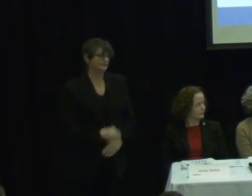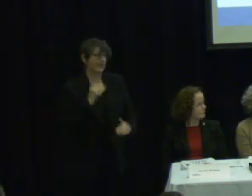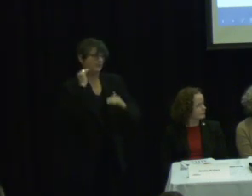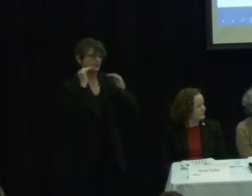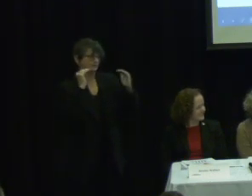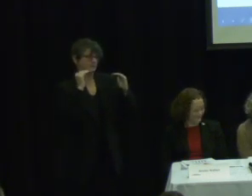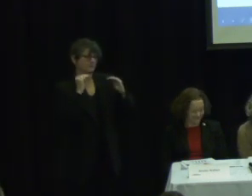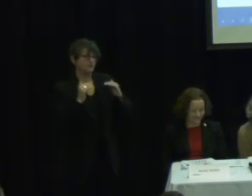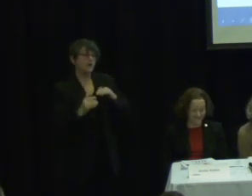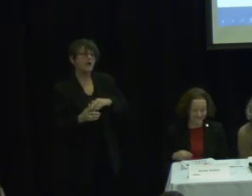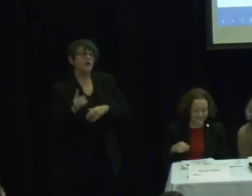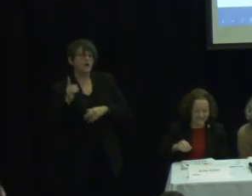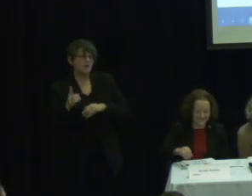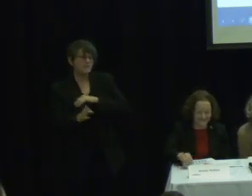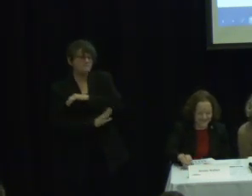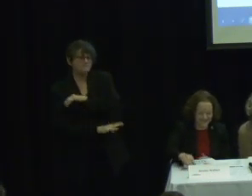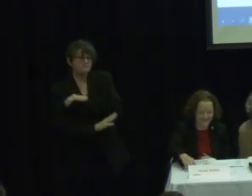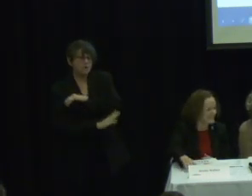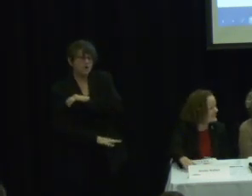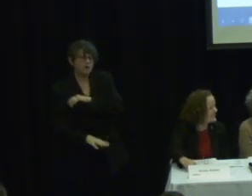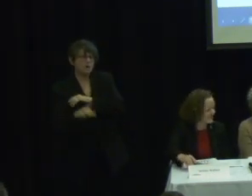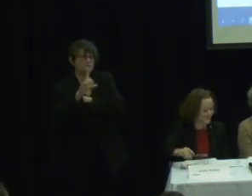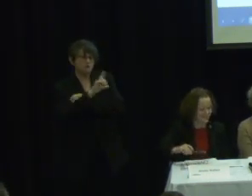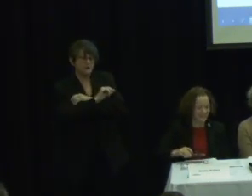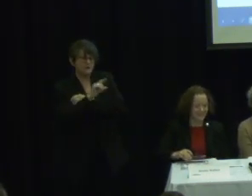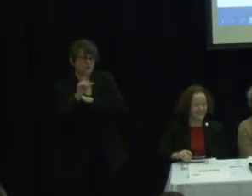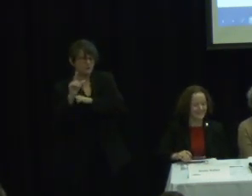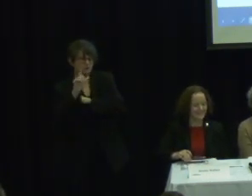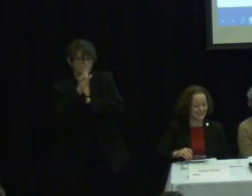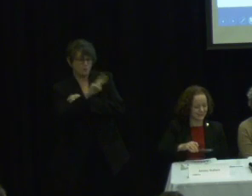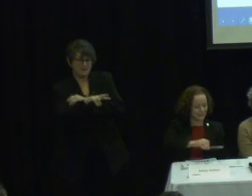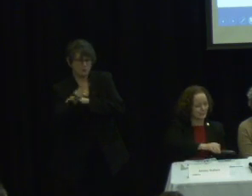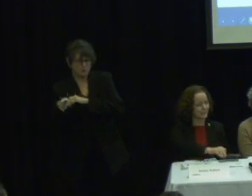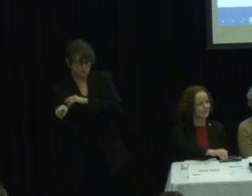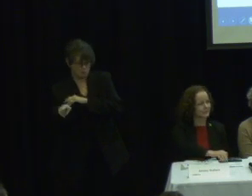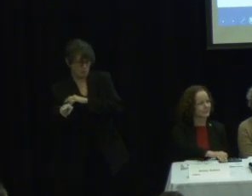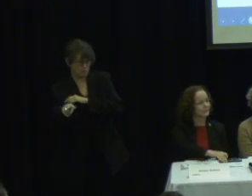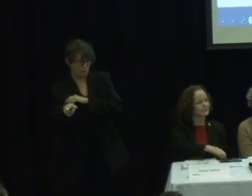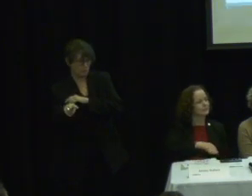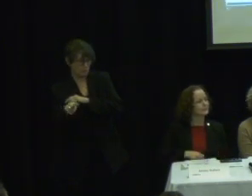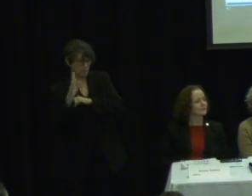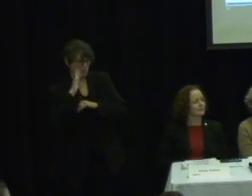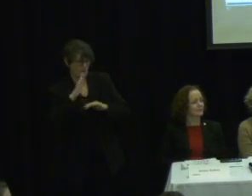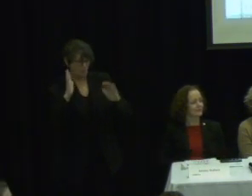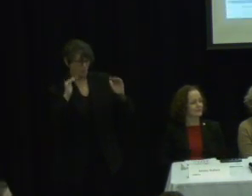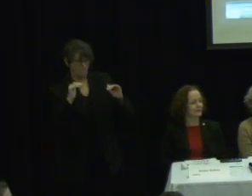I hope I offered enough context. I can go into some other things too with other questions.